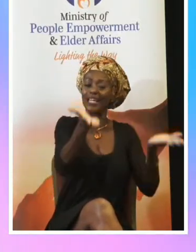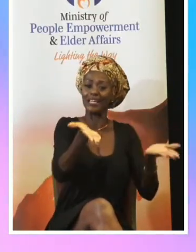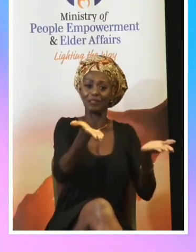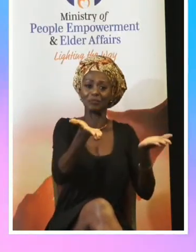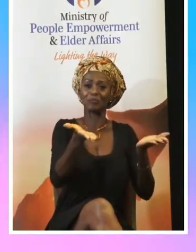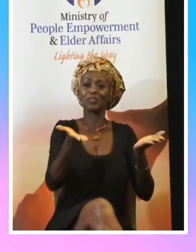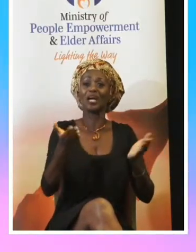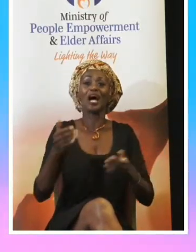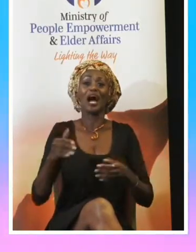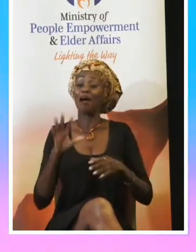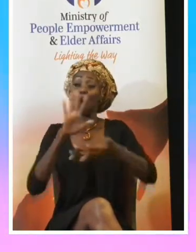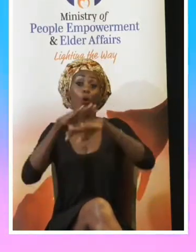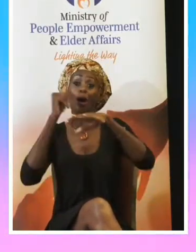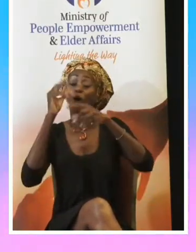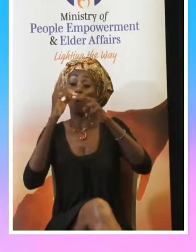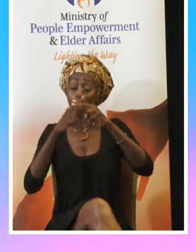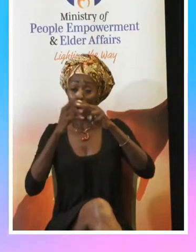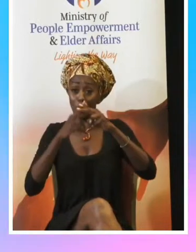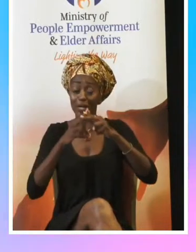know who you are.